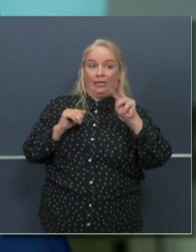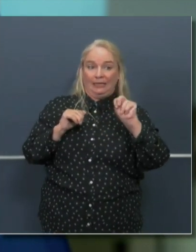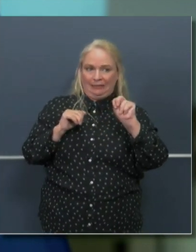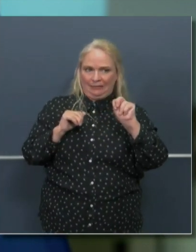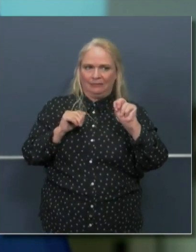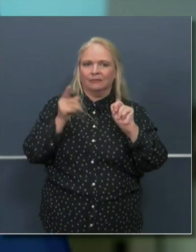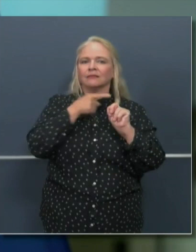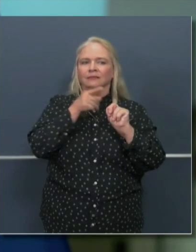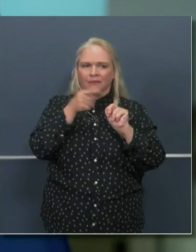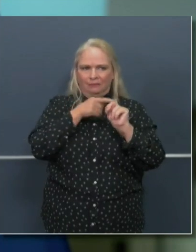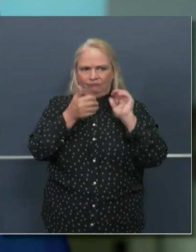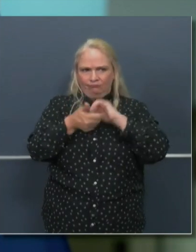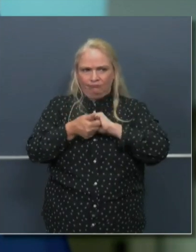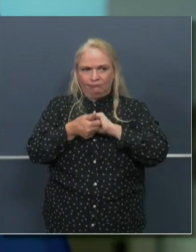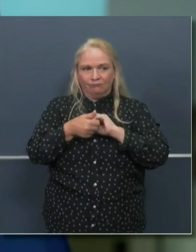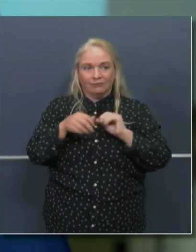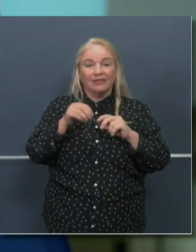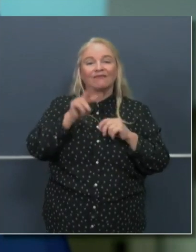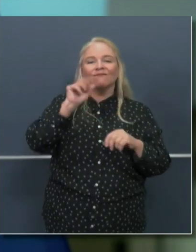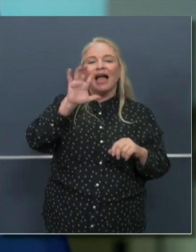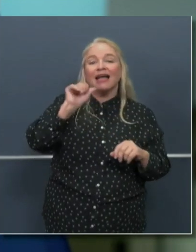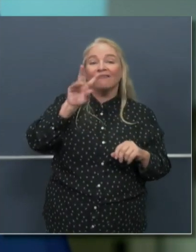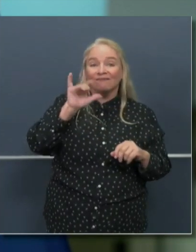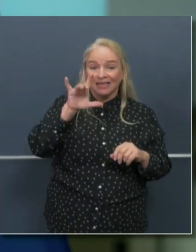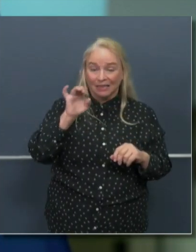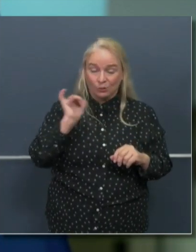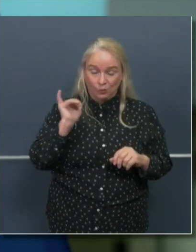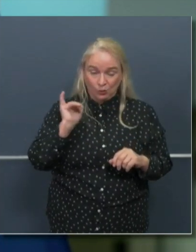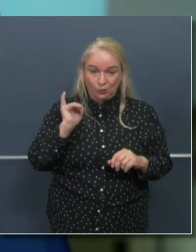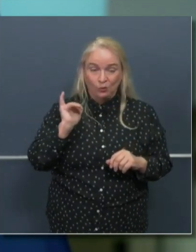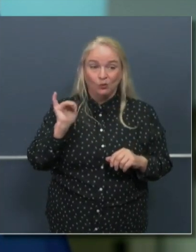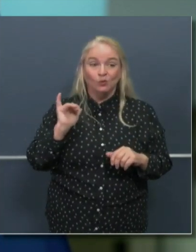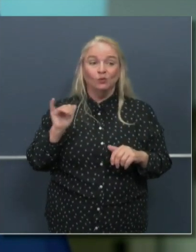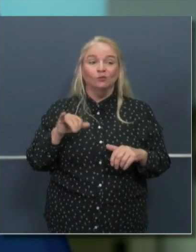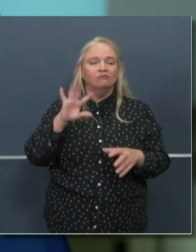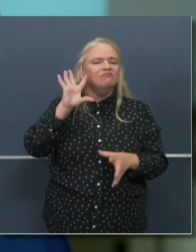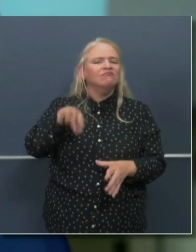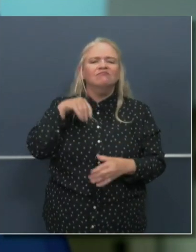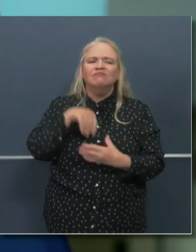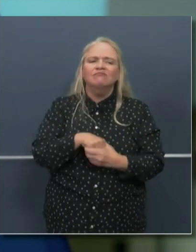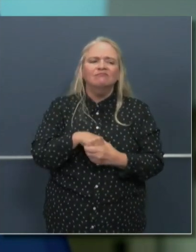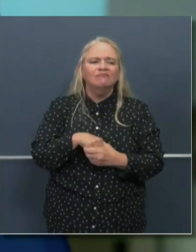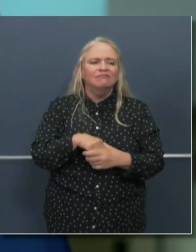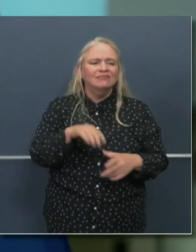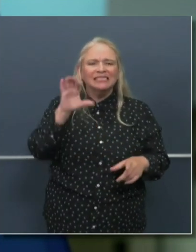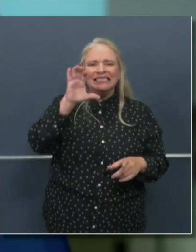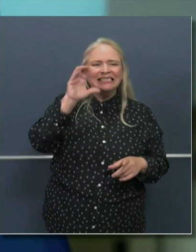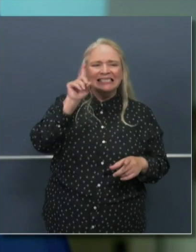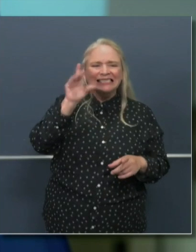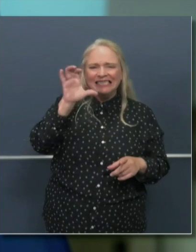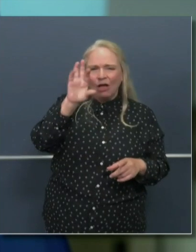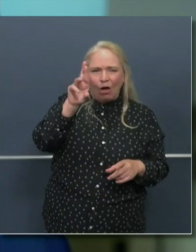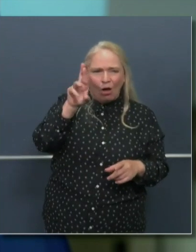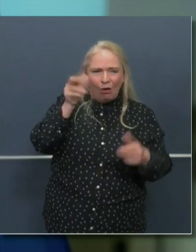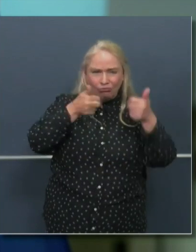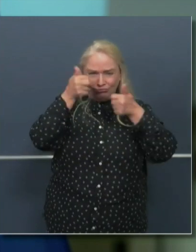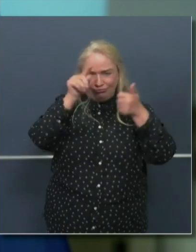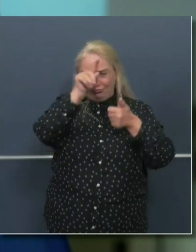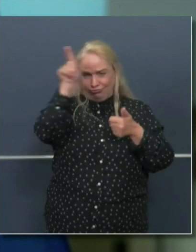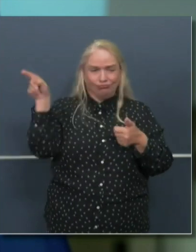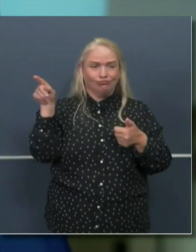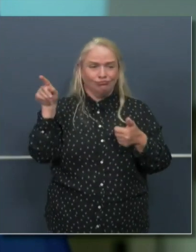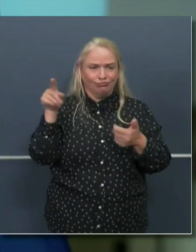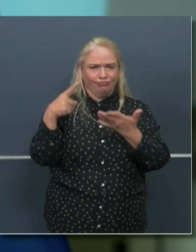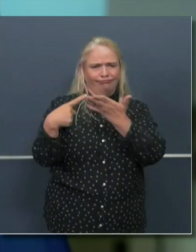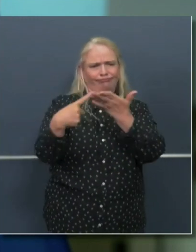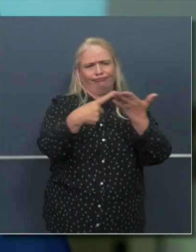and was there with many of the leaders within CDCR to get a first-hand sense of what's going